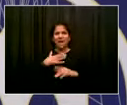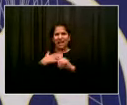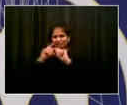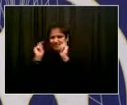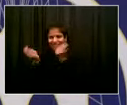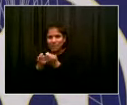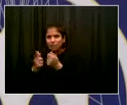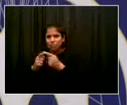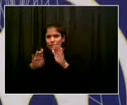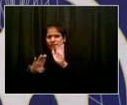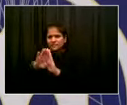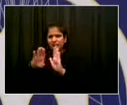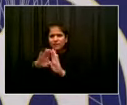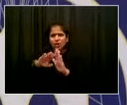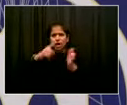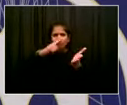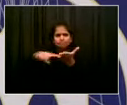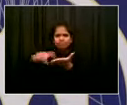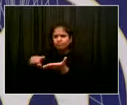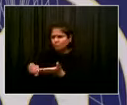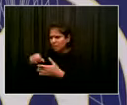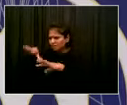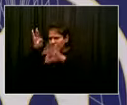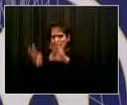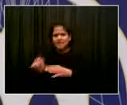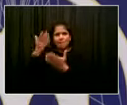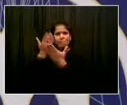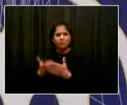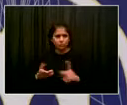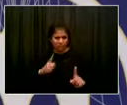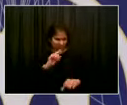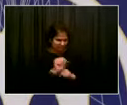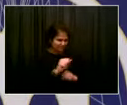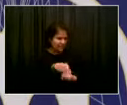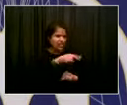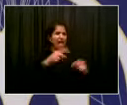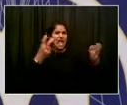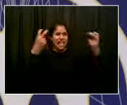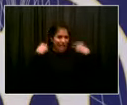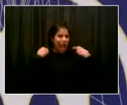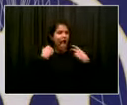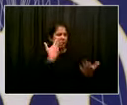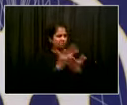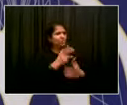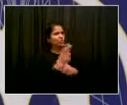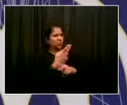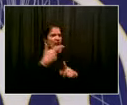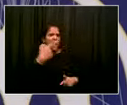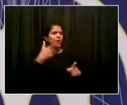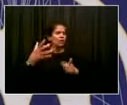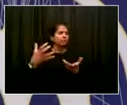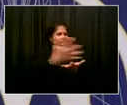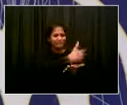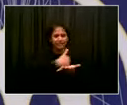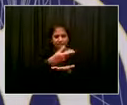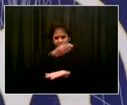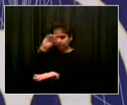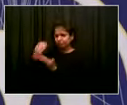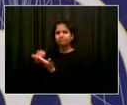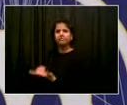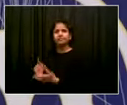them. The small percentage that the mayor alluded to earlier that willingly endanger the great people of our communities. Now, our